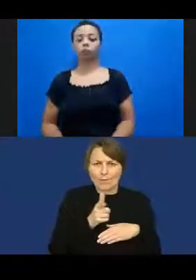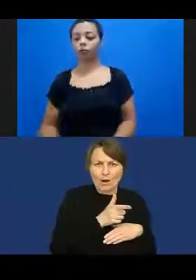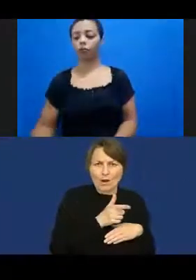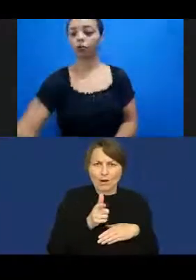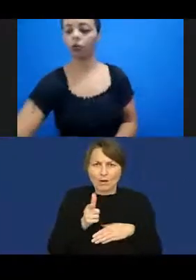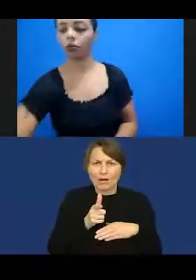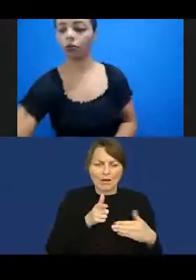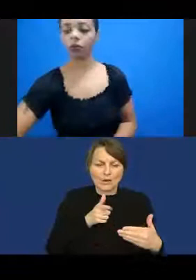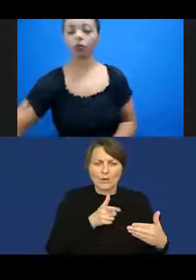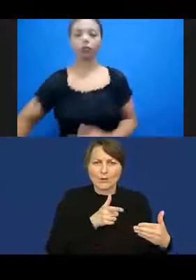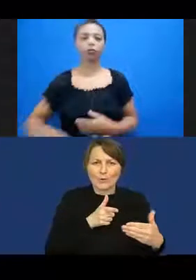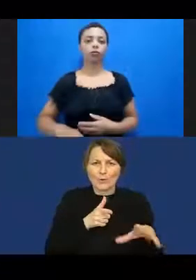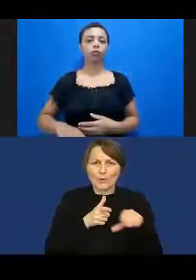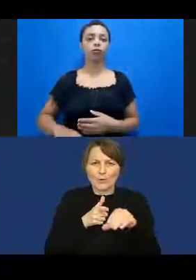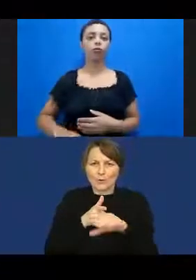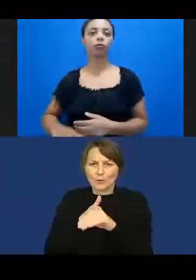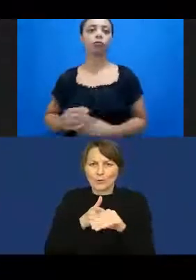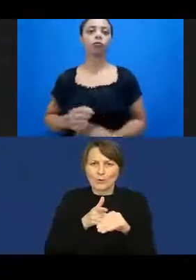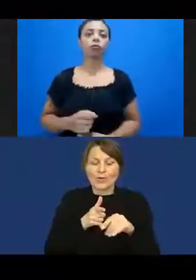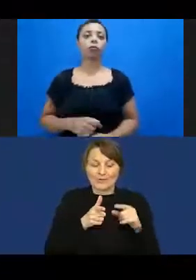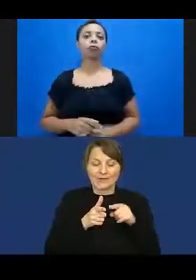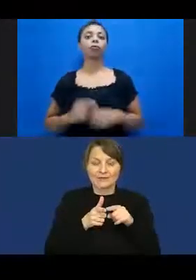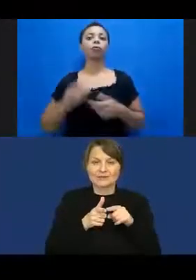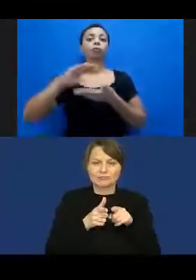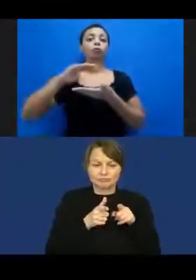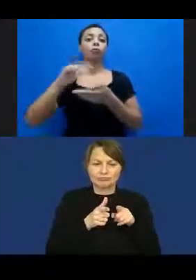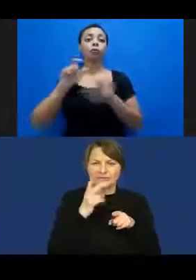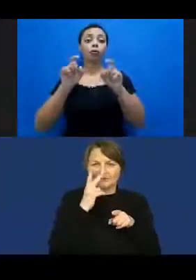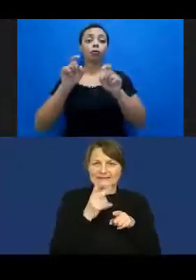up items that are again in its field of vision.